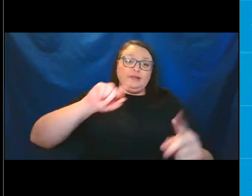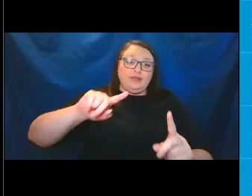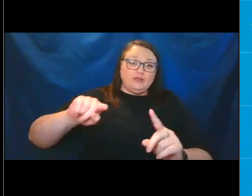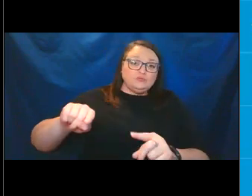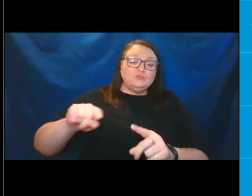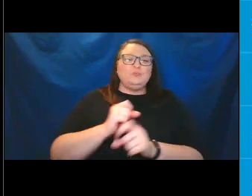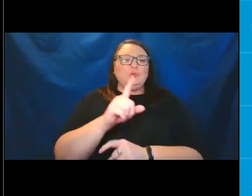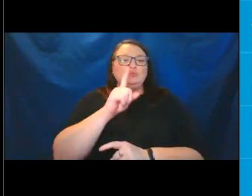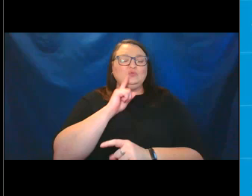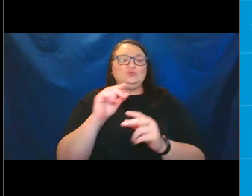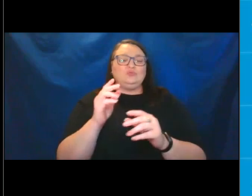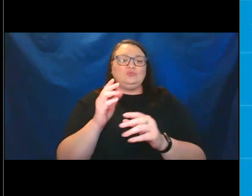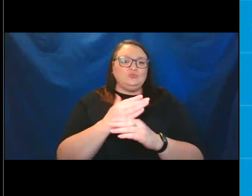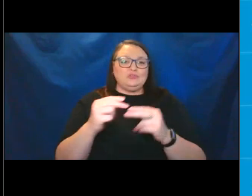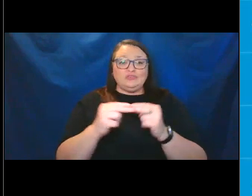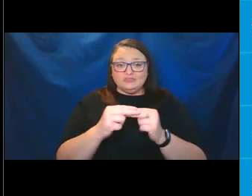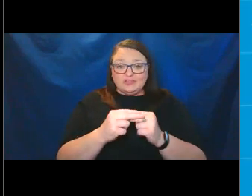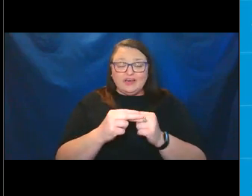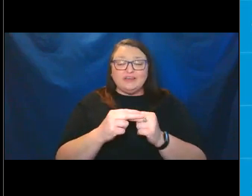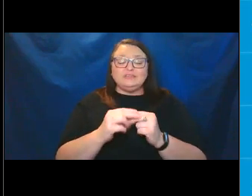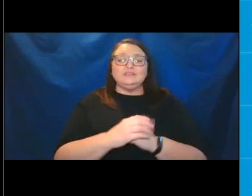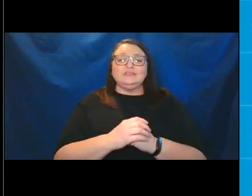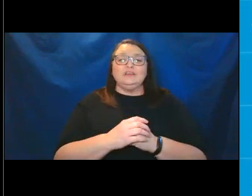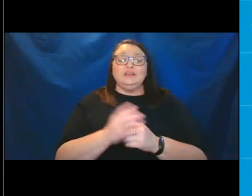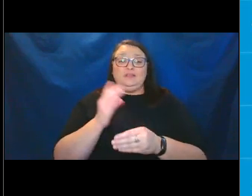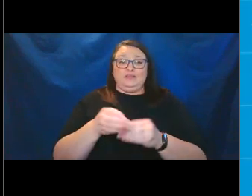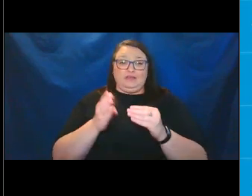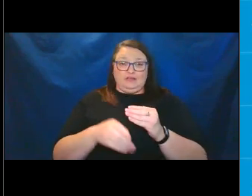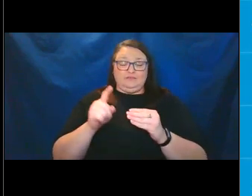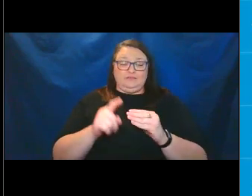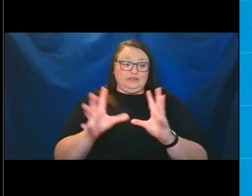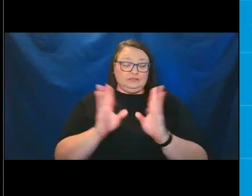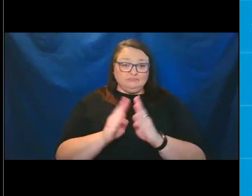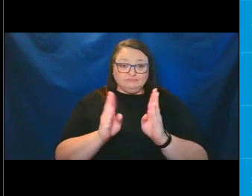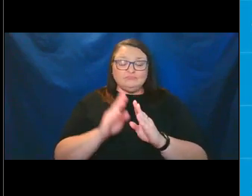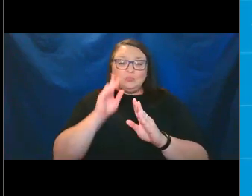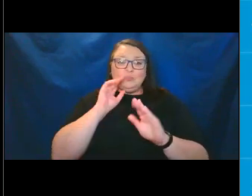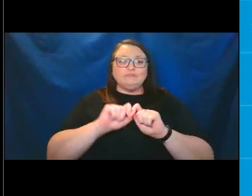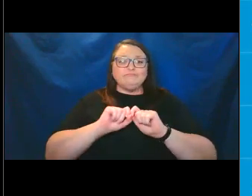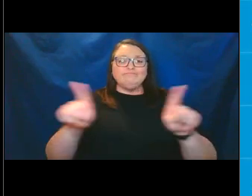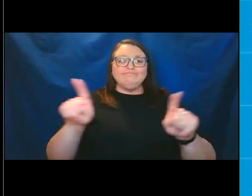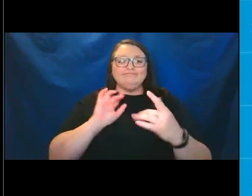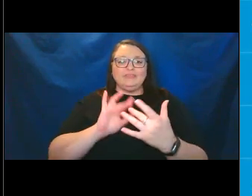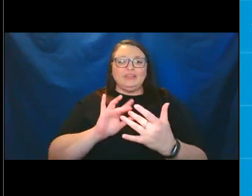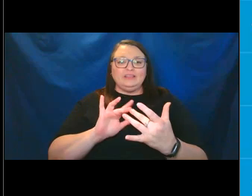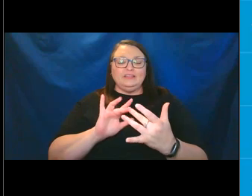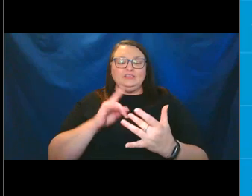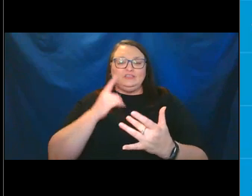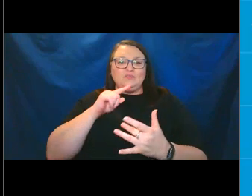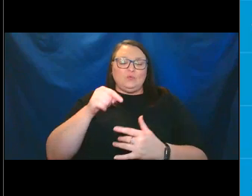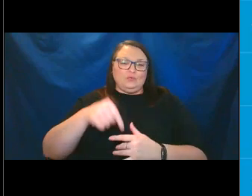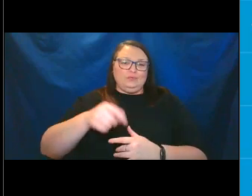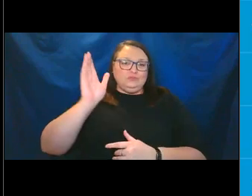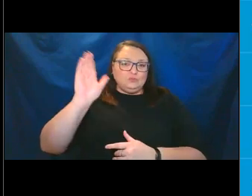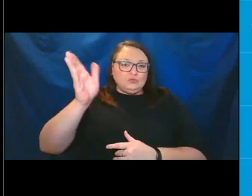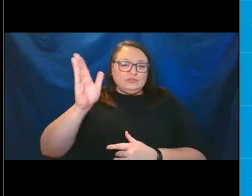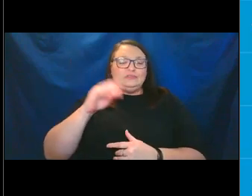to share slides. And at the end of the symposium, we'll be sure to send out the links to the presentations,